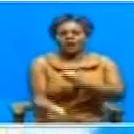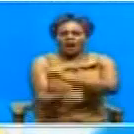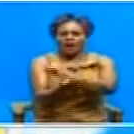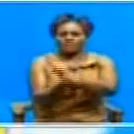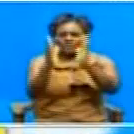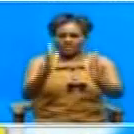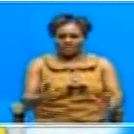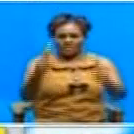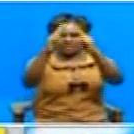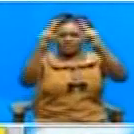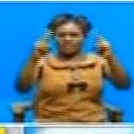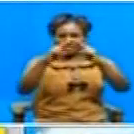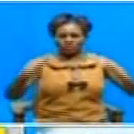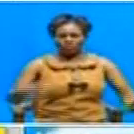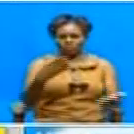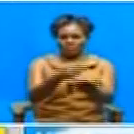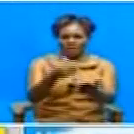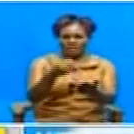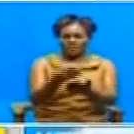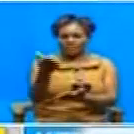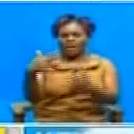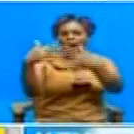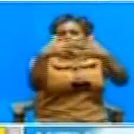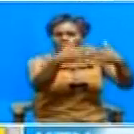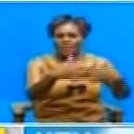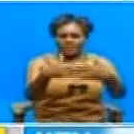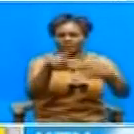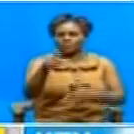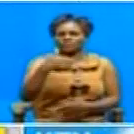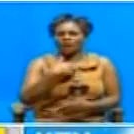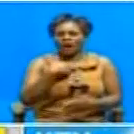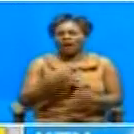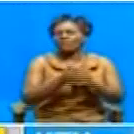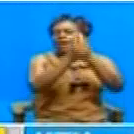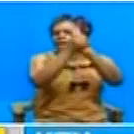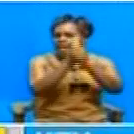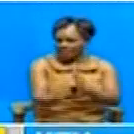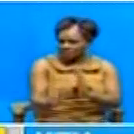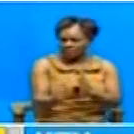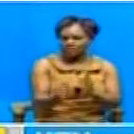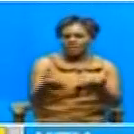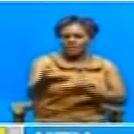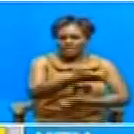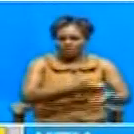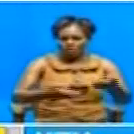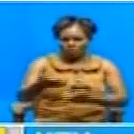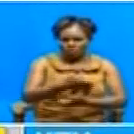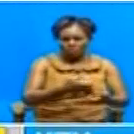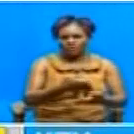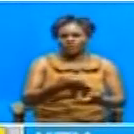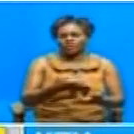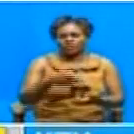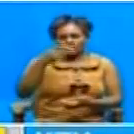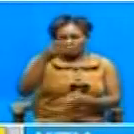with International Monetary Fund in Washington, D.C. and is said to have a wealth of knowledge in economics with a doctorate